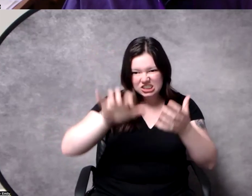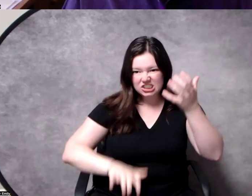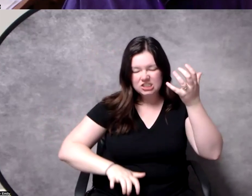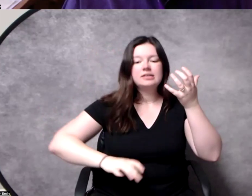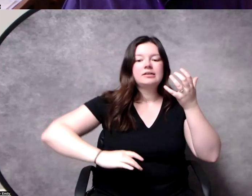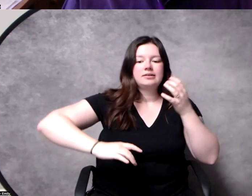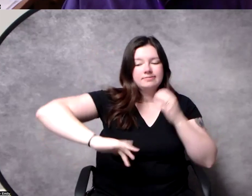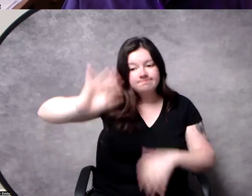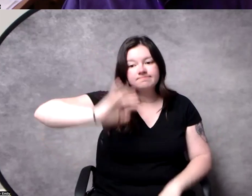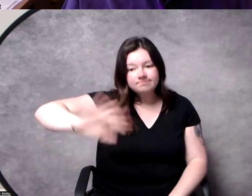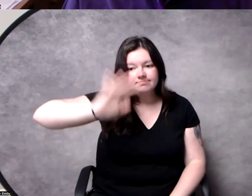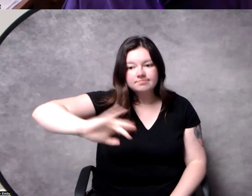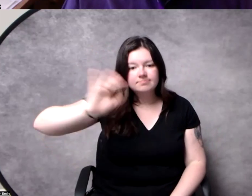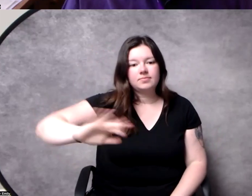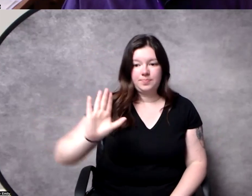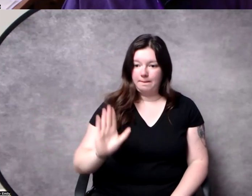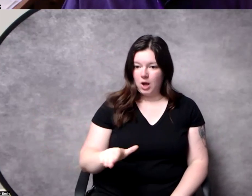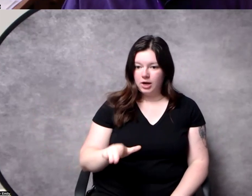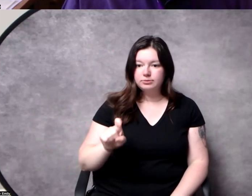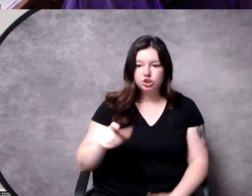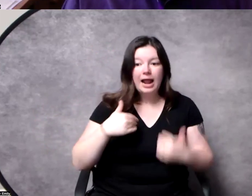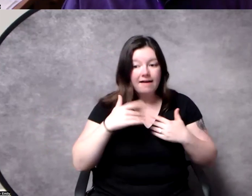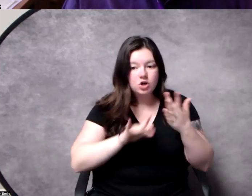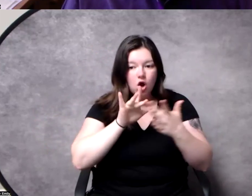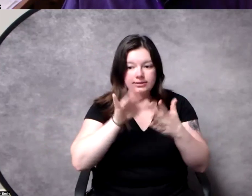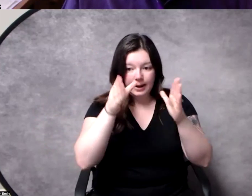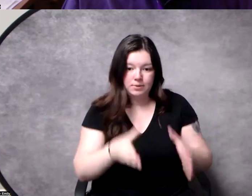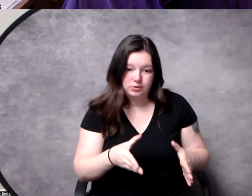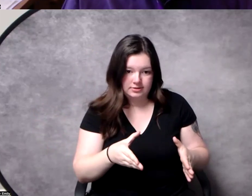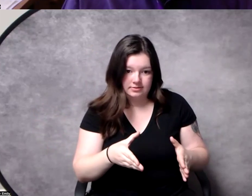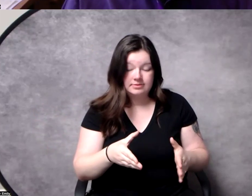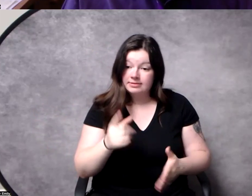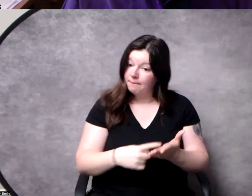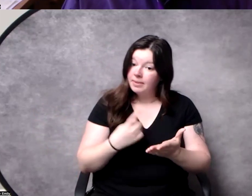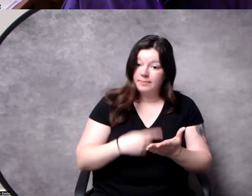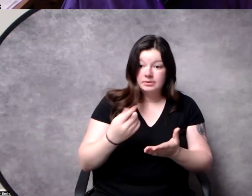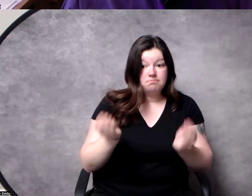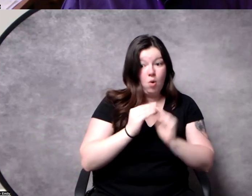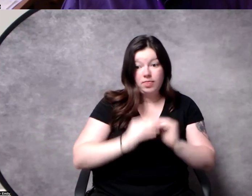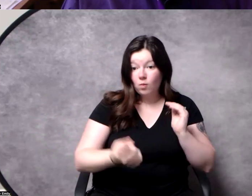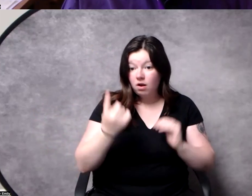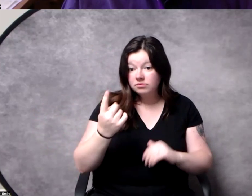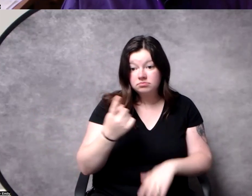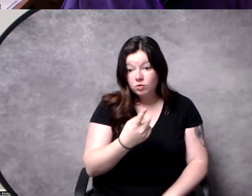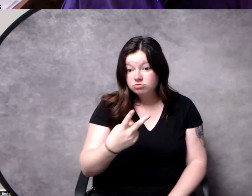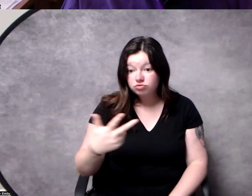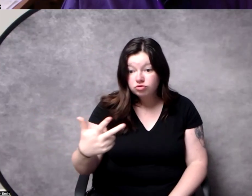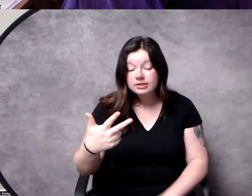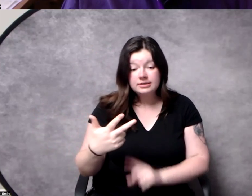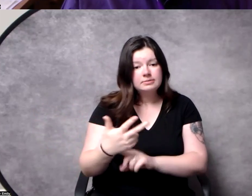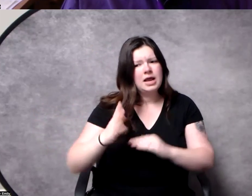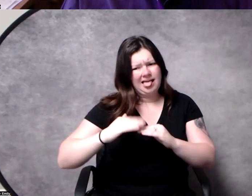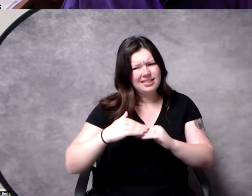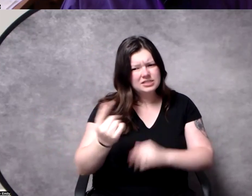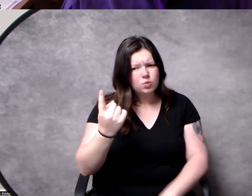that NOFO, there should be a contact person. And sometimes there are several contact people that are listed. But there should be at least one